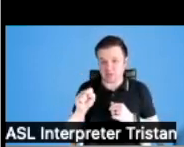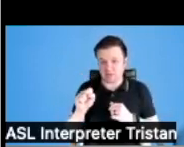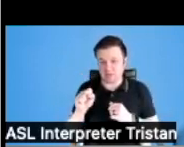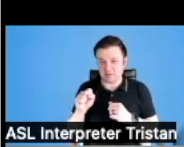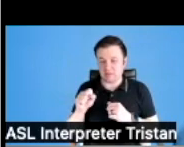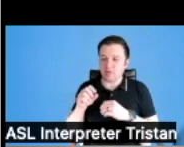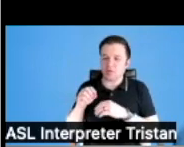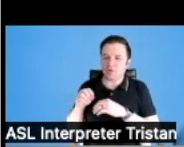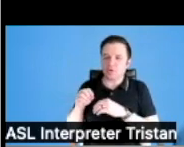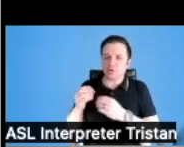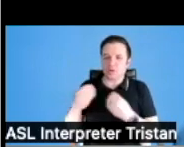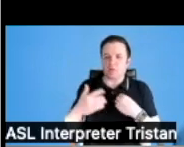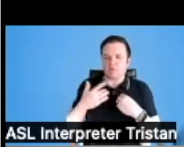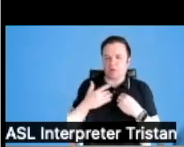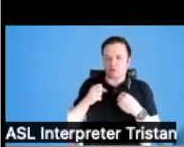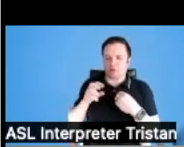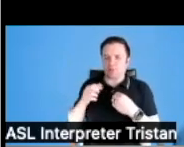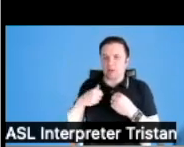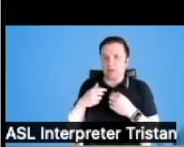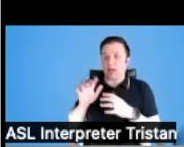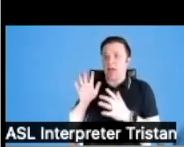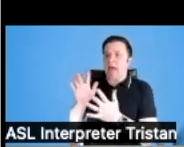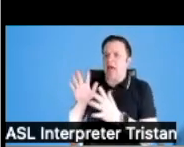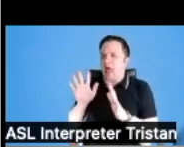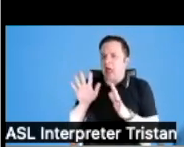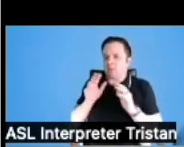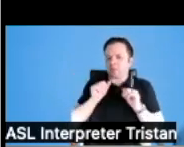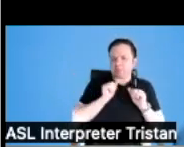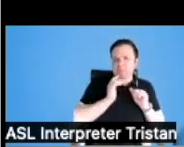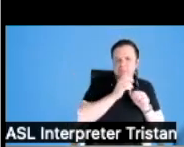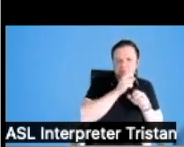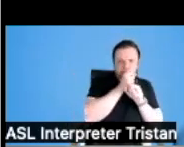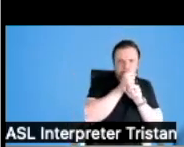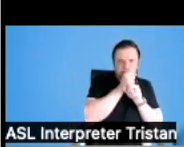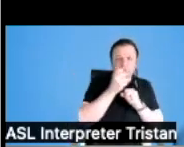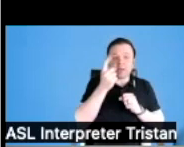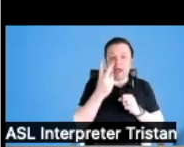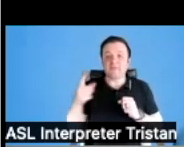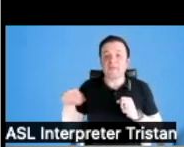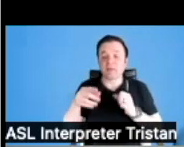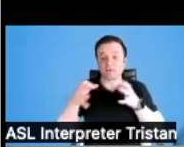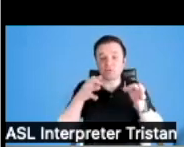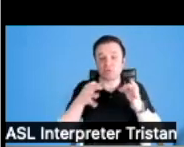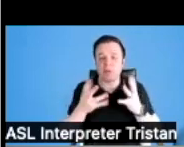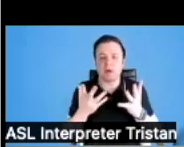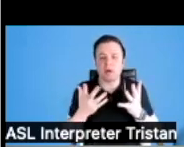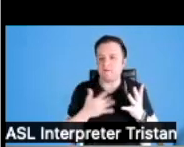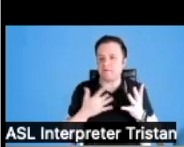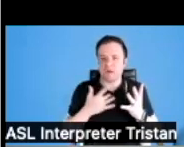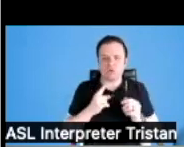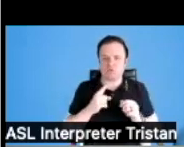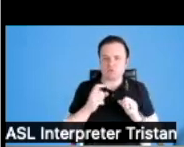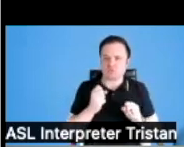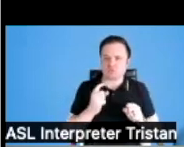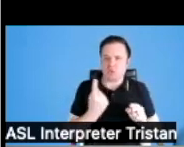to withdraw rather than reach out. So about half of them described a sense of profound aloneness.